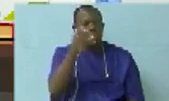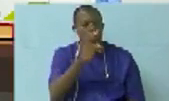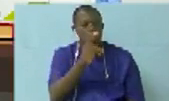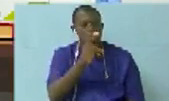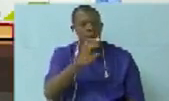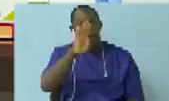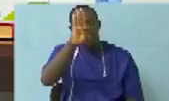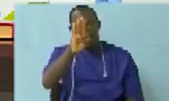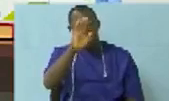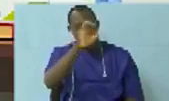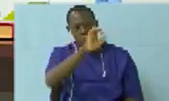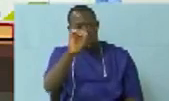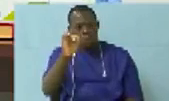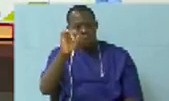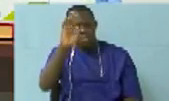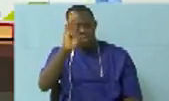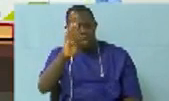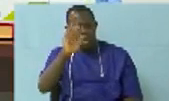Bobaji.